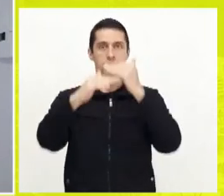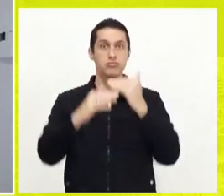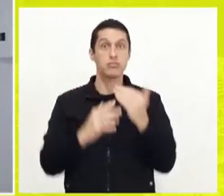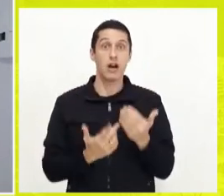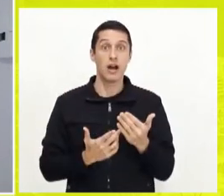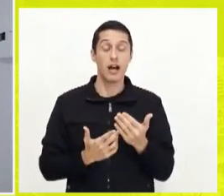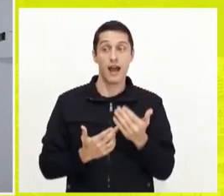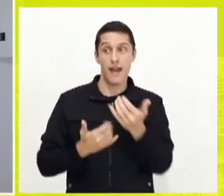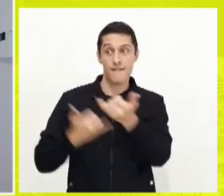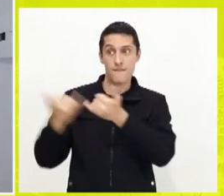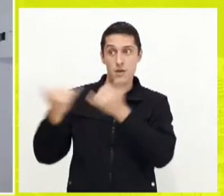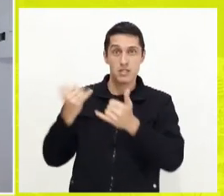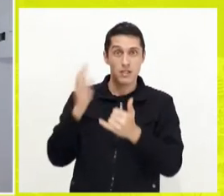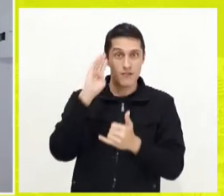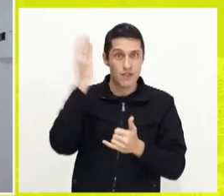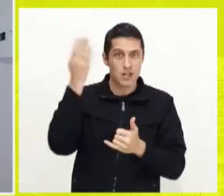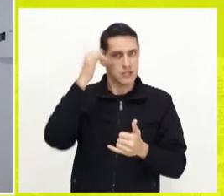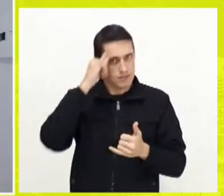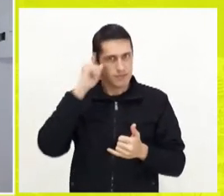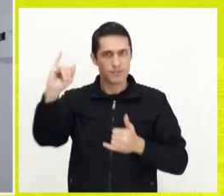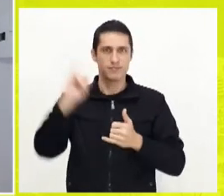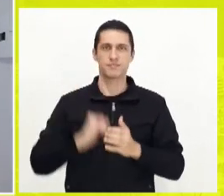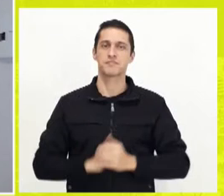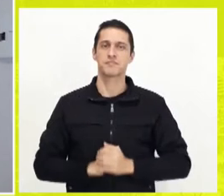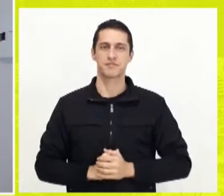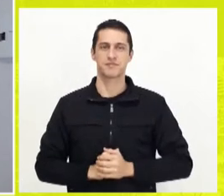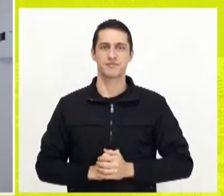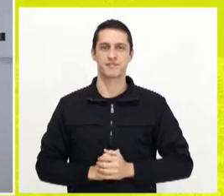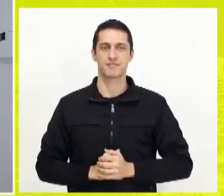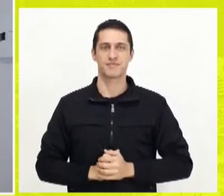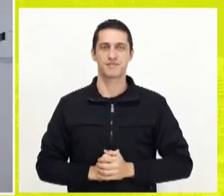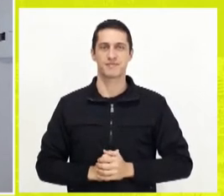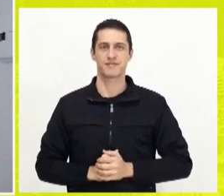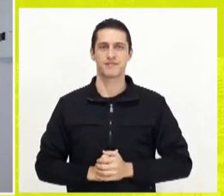away with this technology in this fight against misinformation